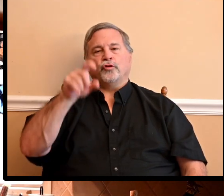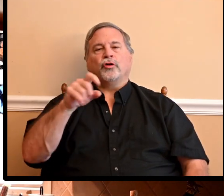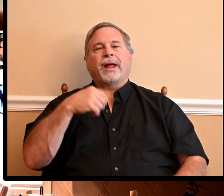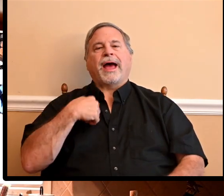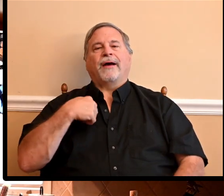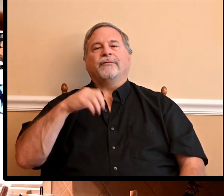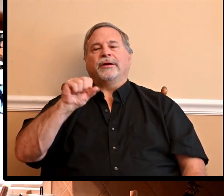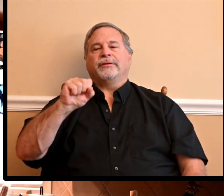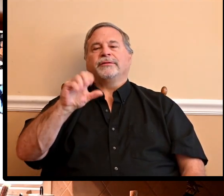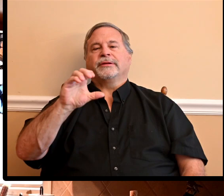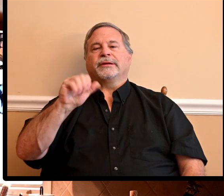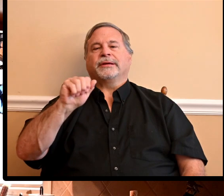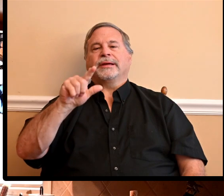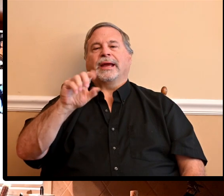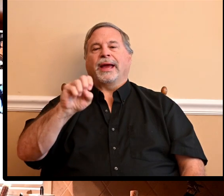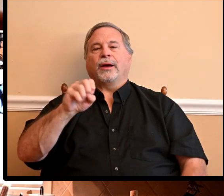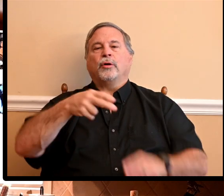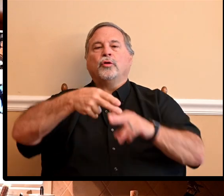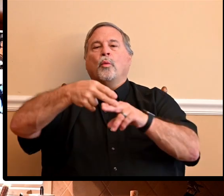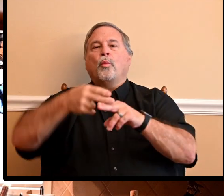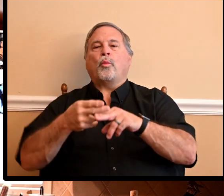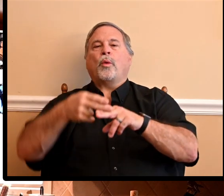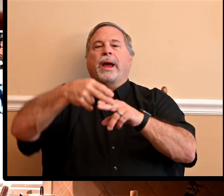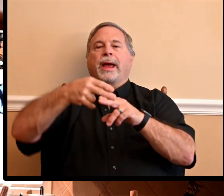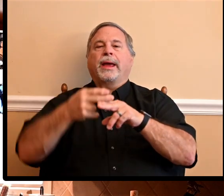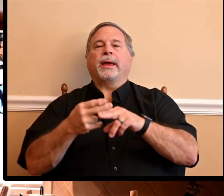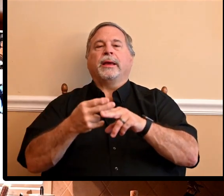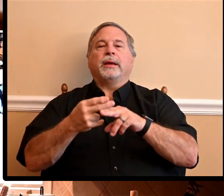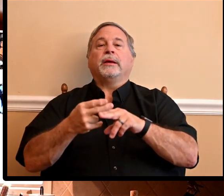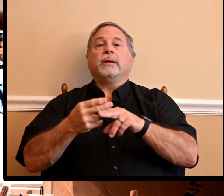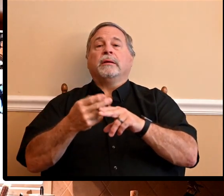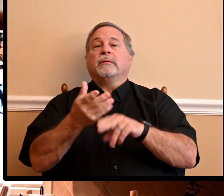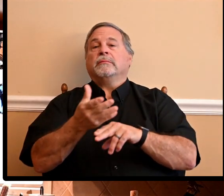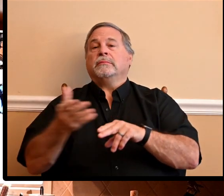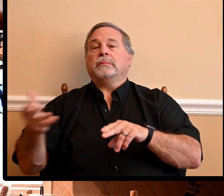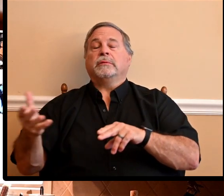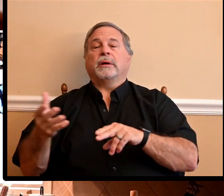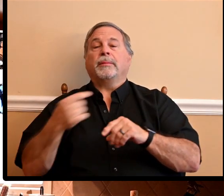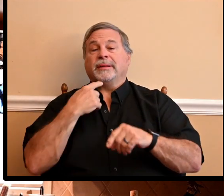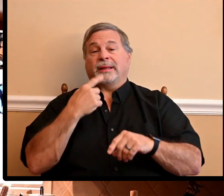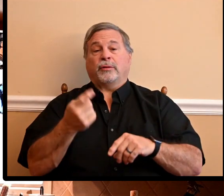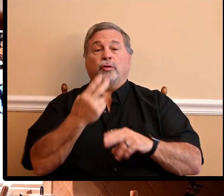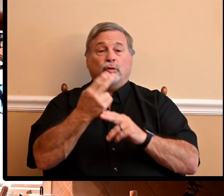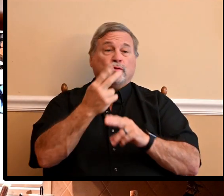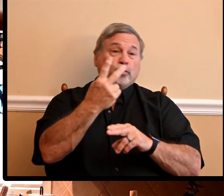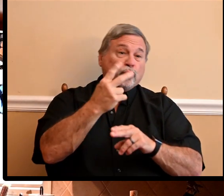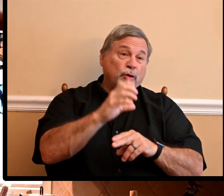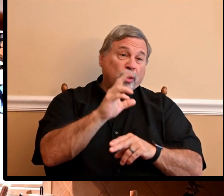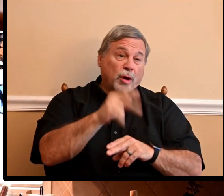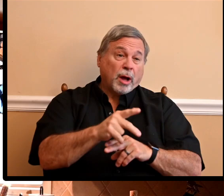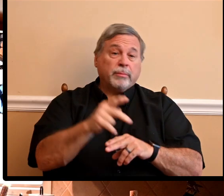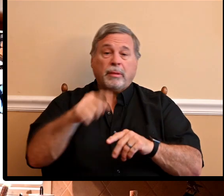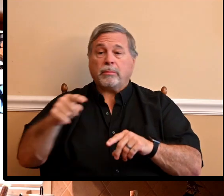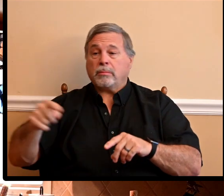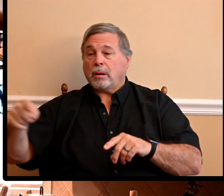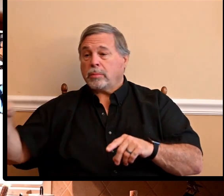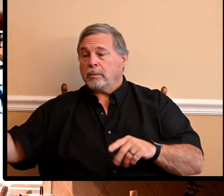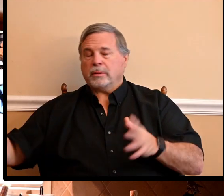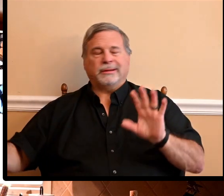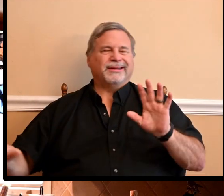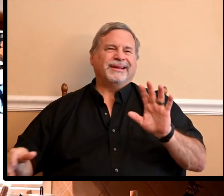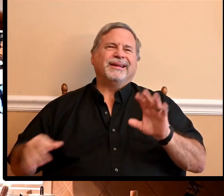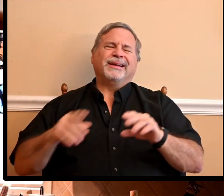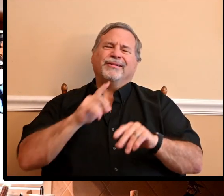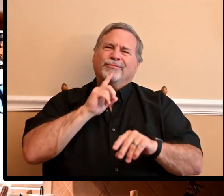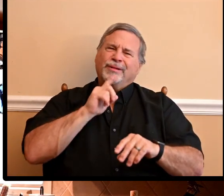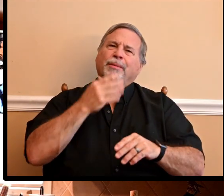Another thing you should have is a scale. You want to be able to weigh your ingredients. Now, I've been telling you to use 2 cups, use this,